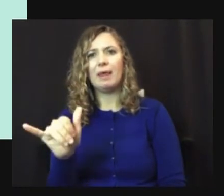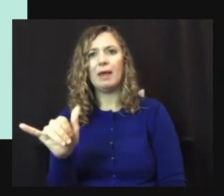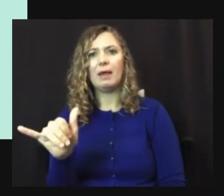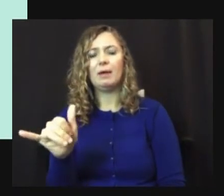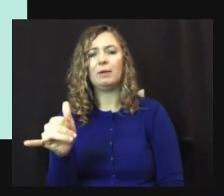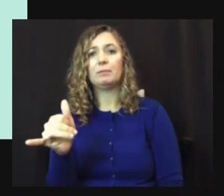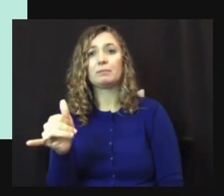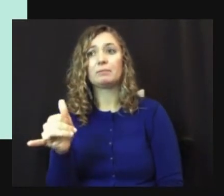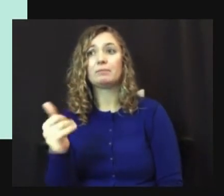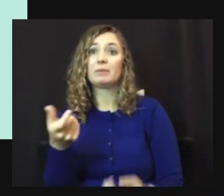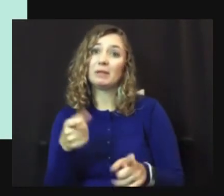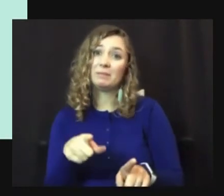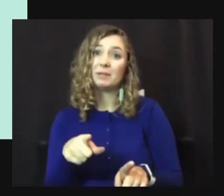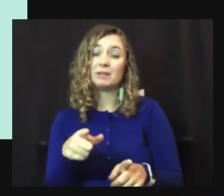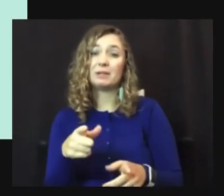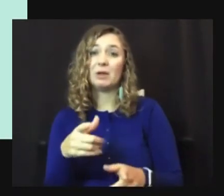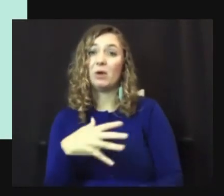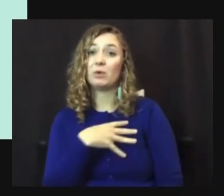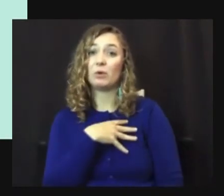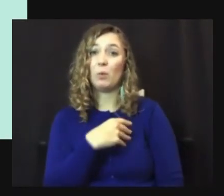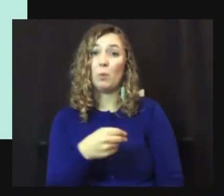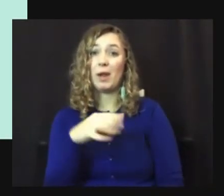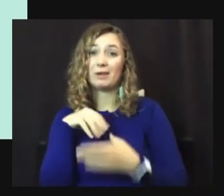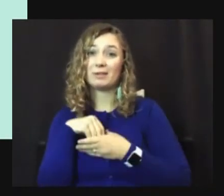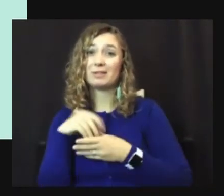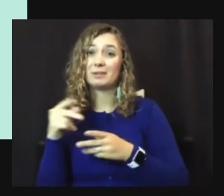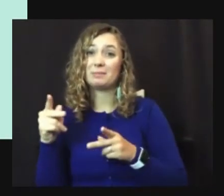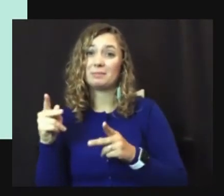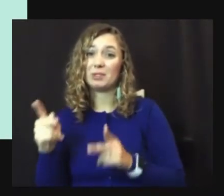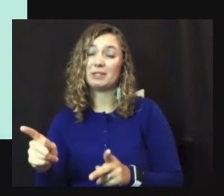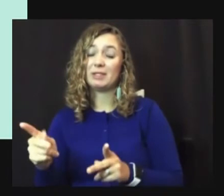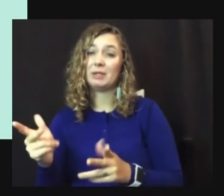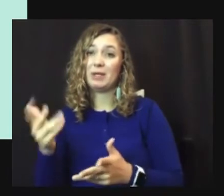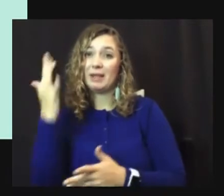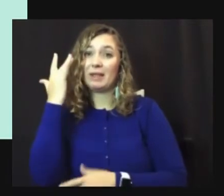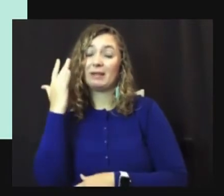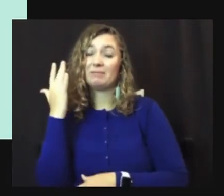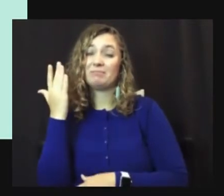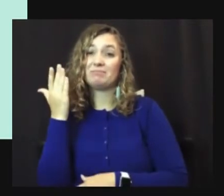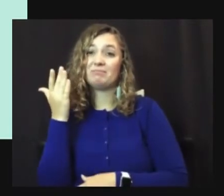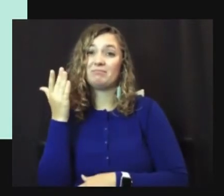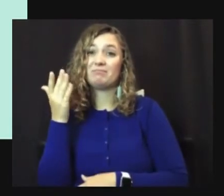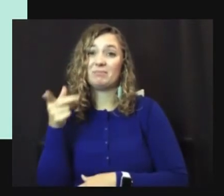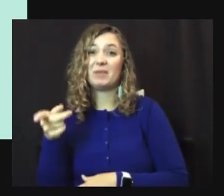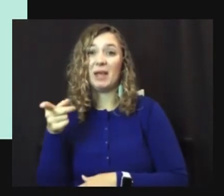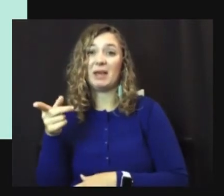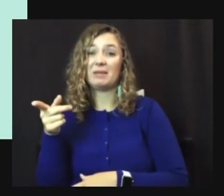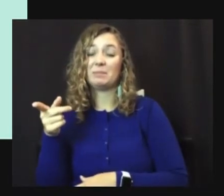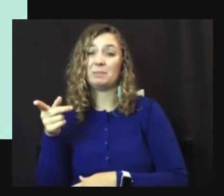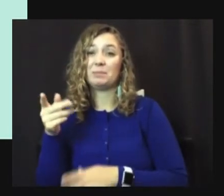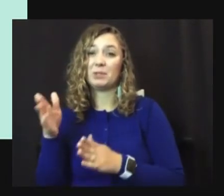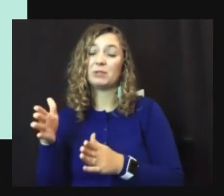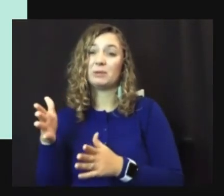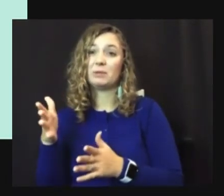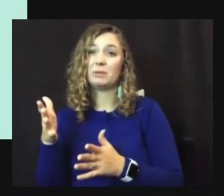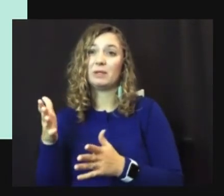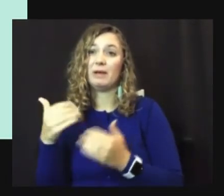to a white autistic person. We think that they would have been given more good faith.